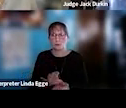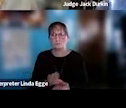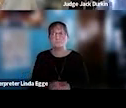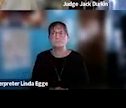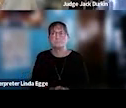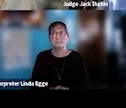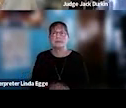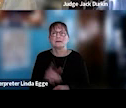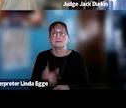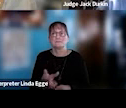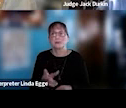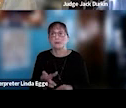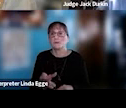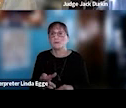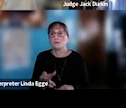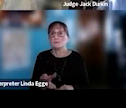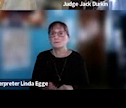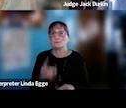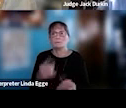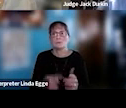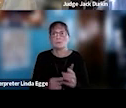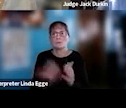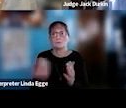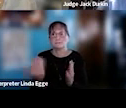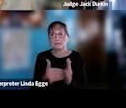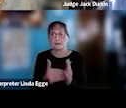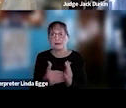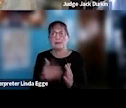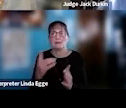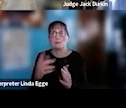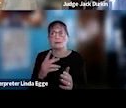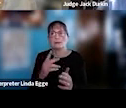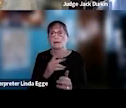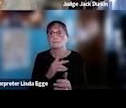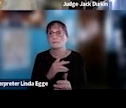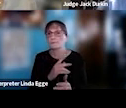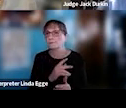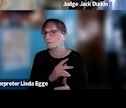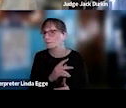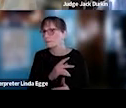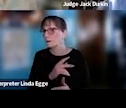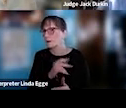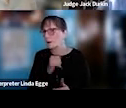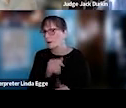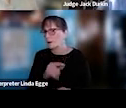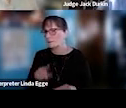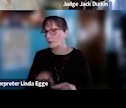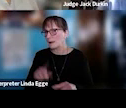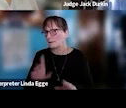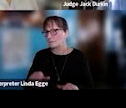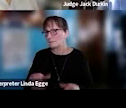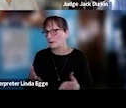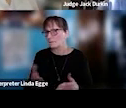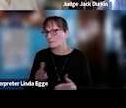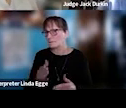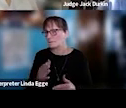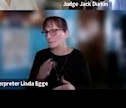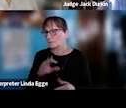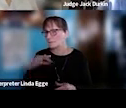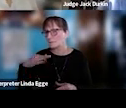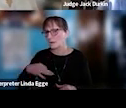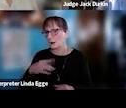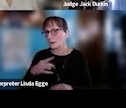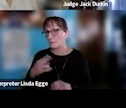that certificate of attendance, once again, for your personal use only, we're not able to offer CEU credit, but you can use it with